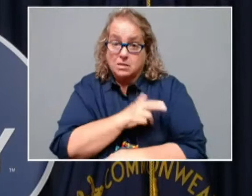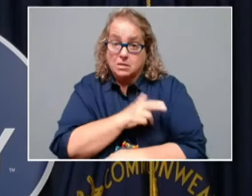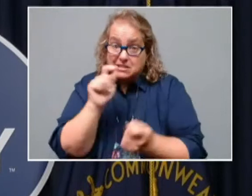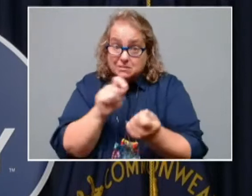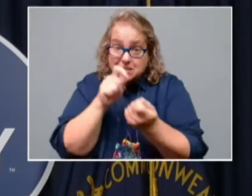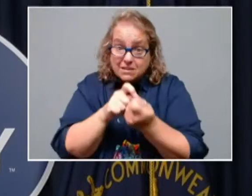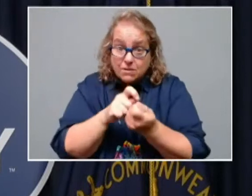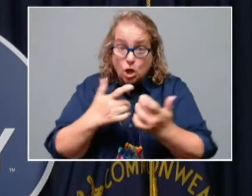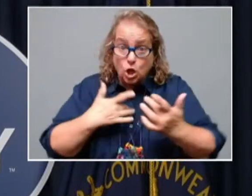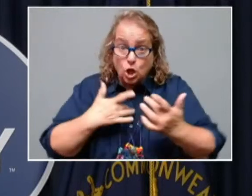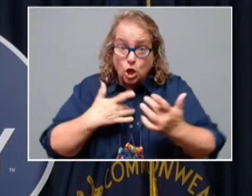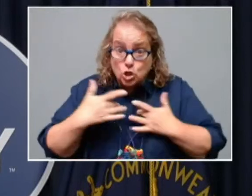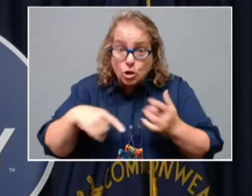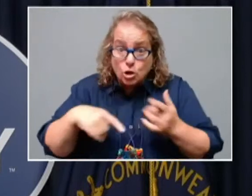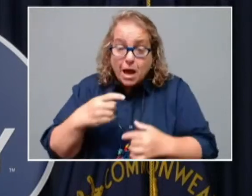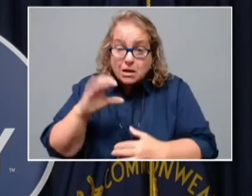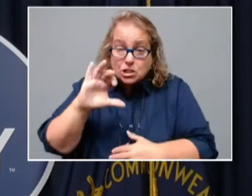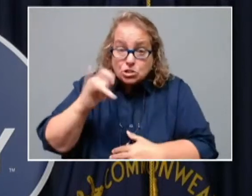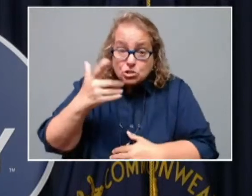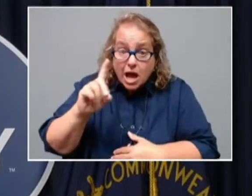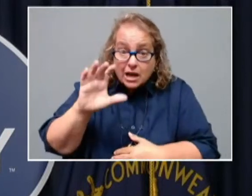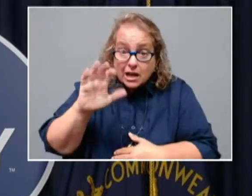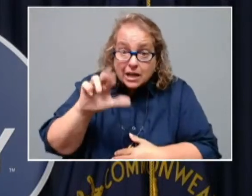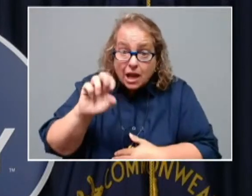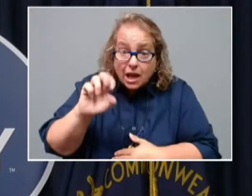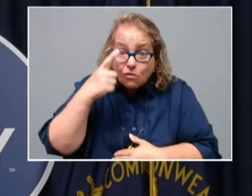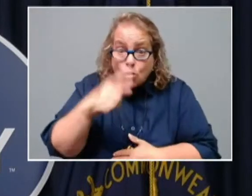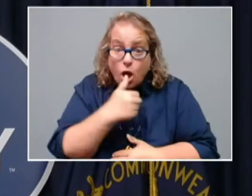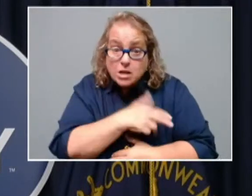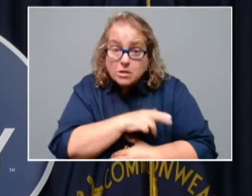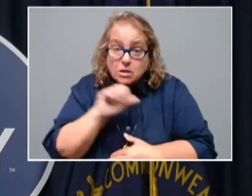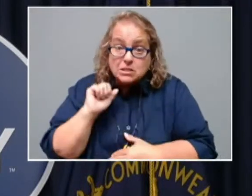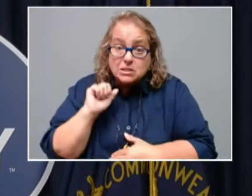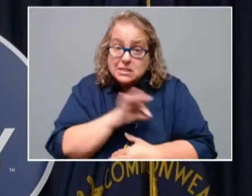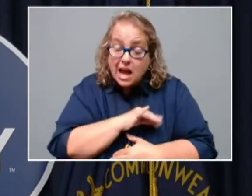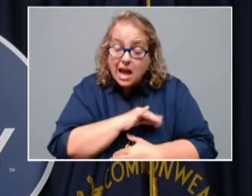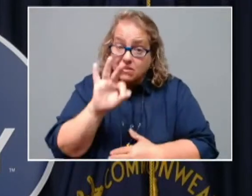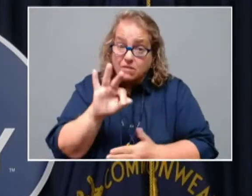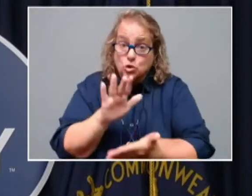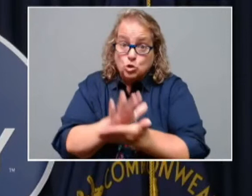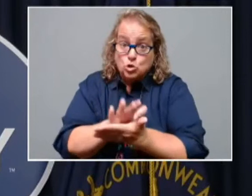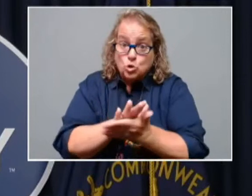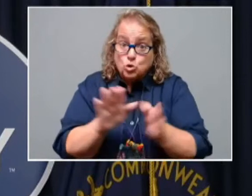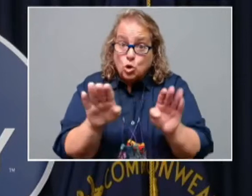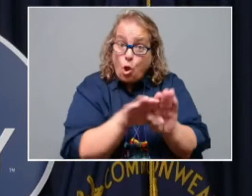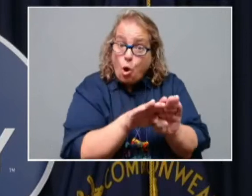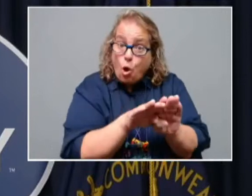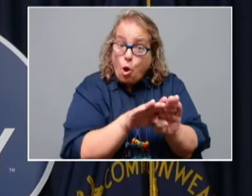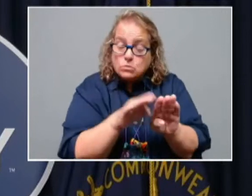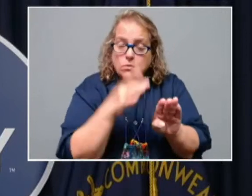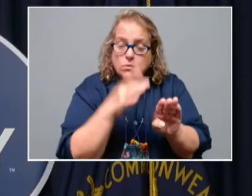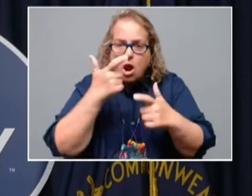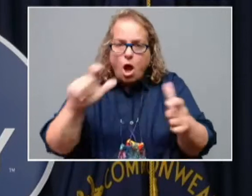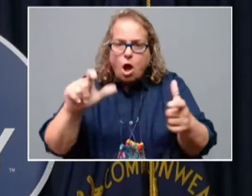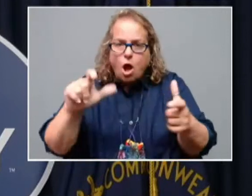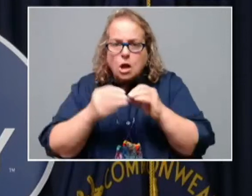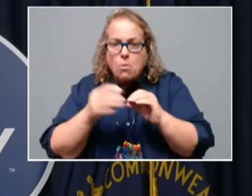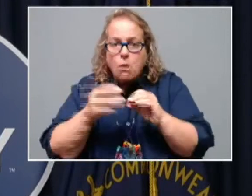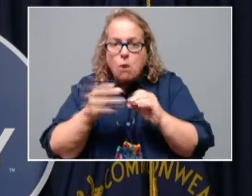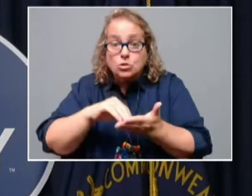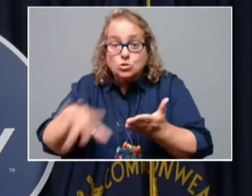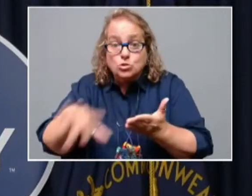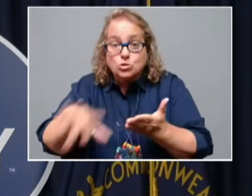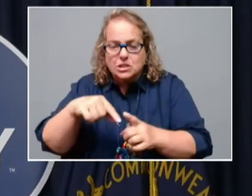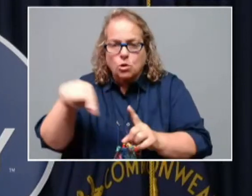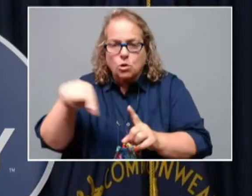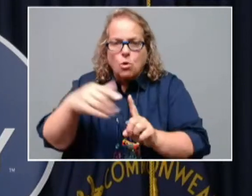about child care for hospital staff if schools end up closing because of a large amount of students in quarantine. In other words,